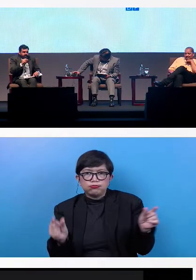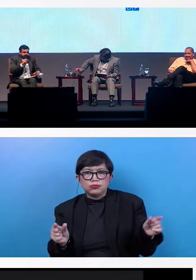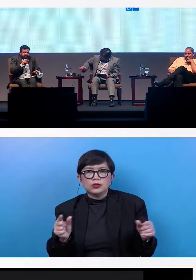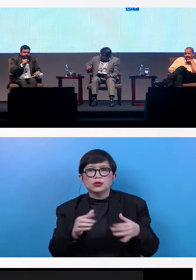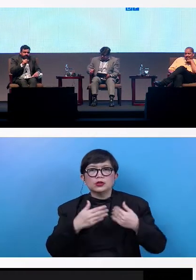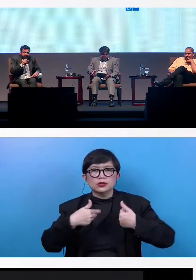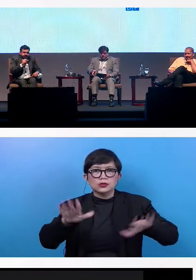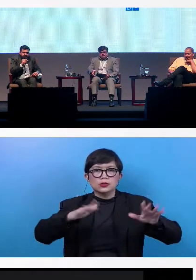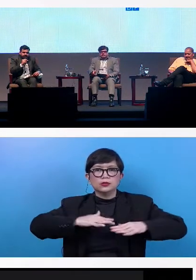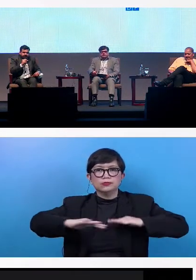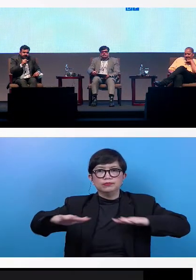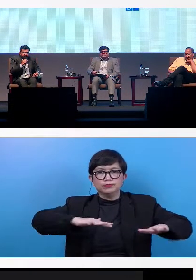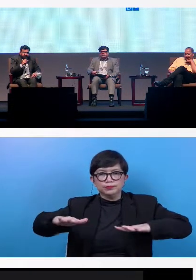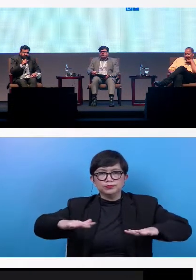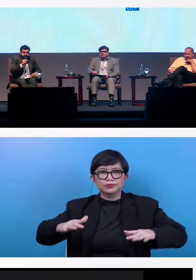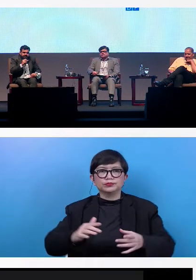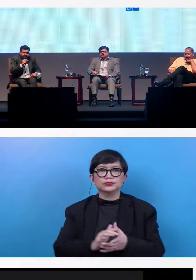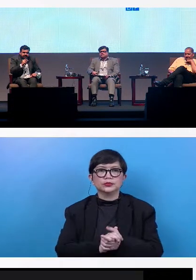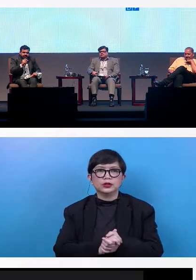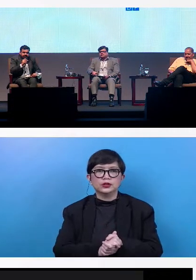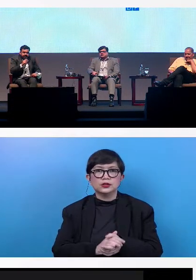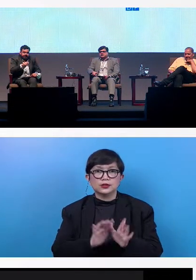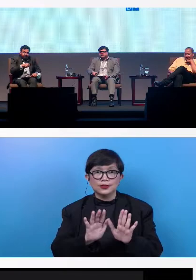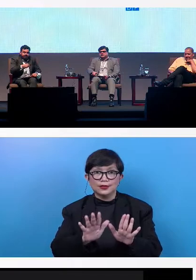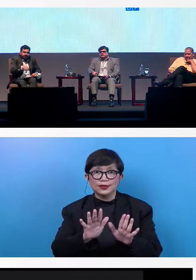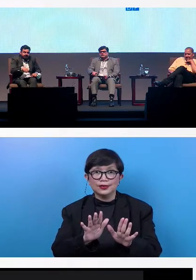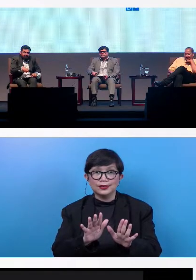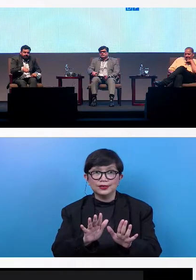helpful. Ranjit, please.